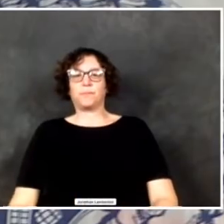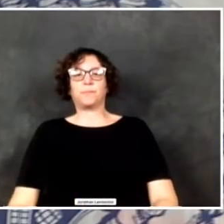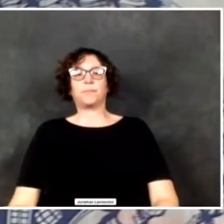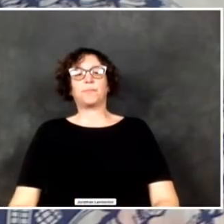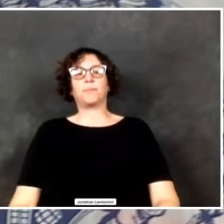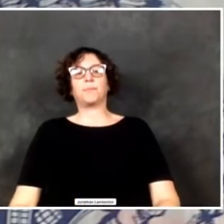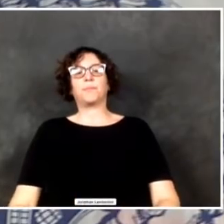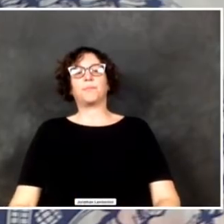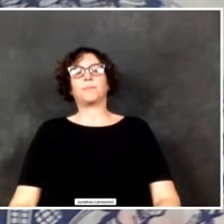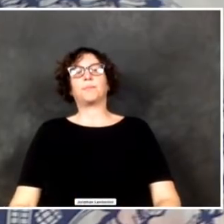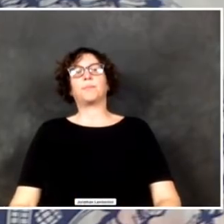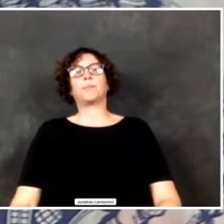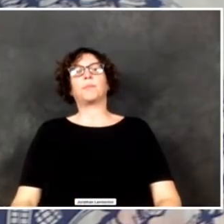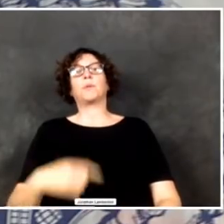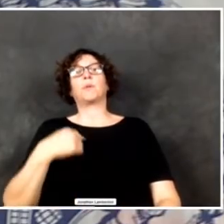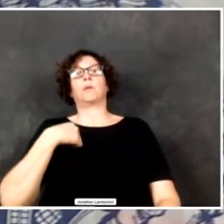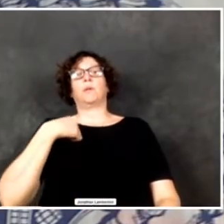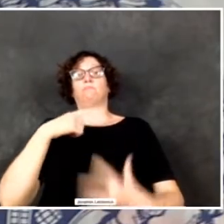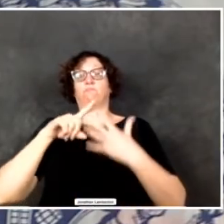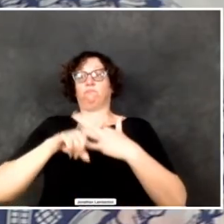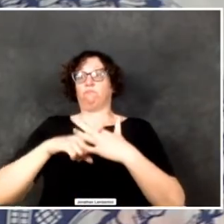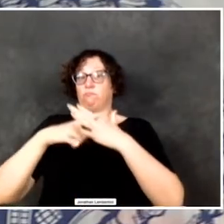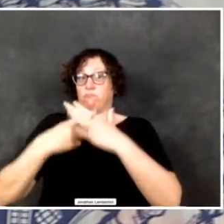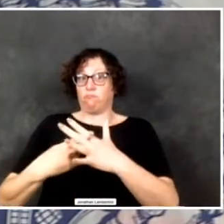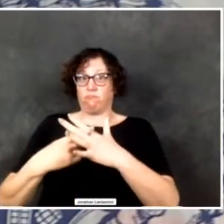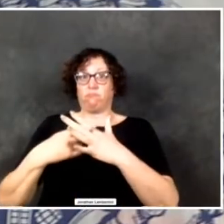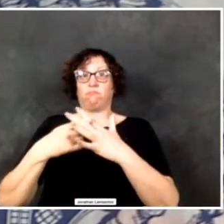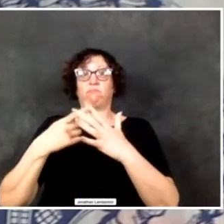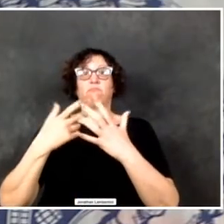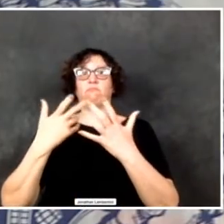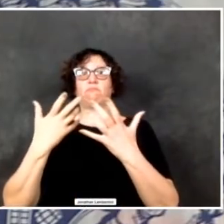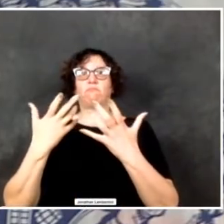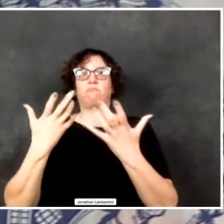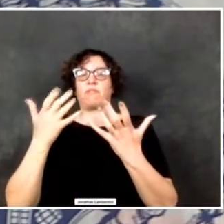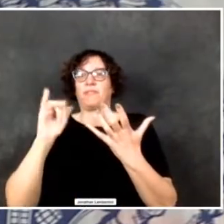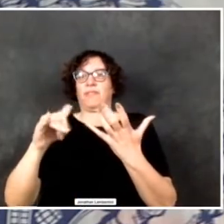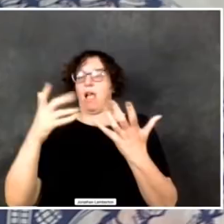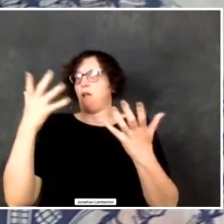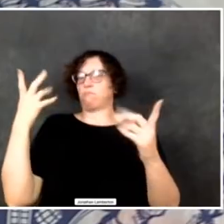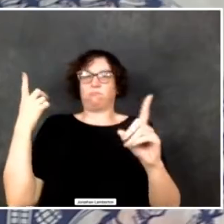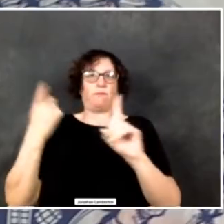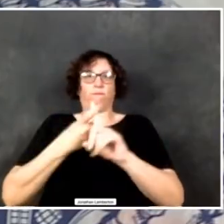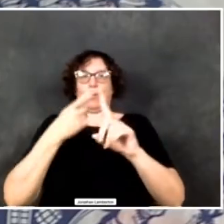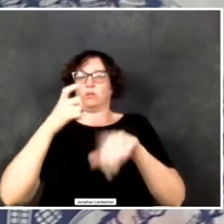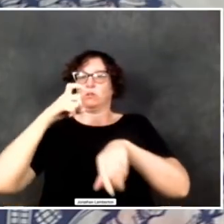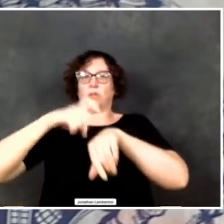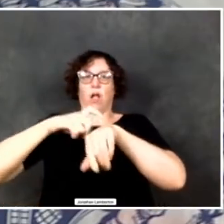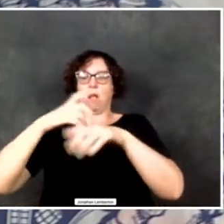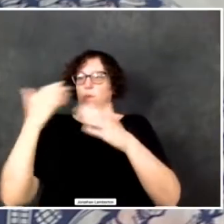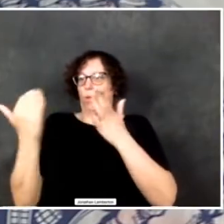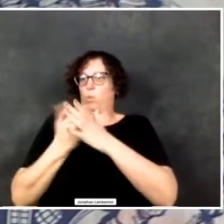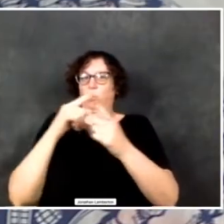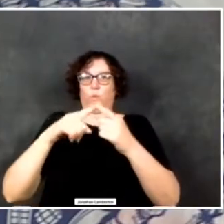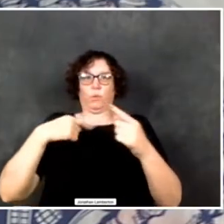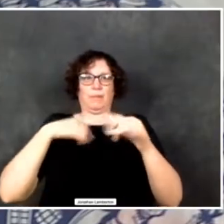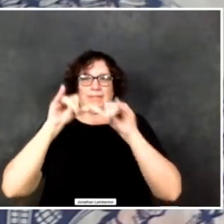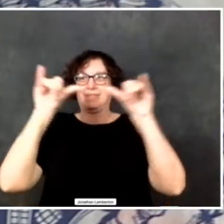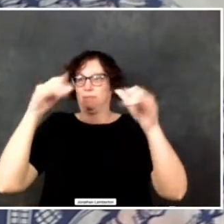from scratch on a vast scale, there's no place that's tried to do it on this scale before in this country that I know of, certainly.